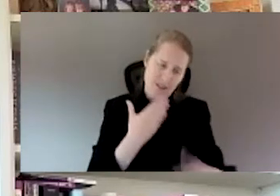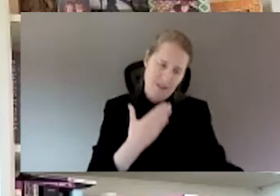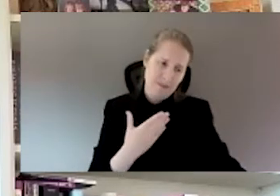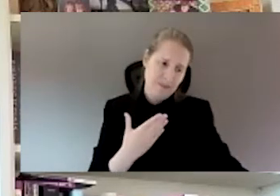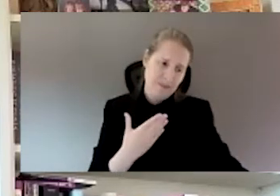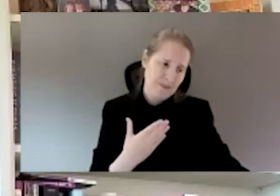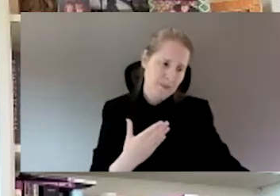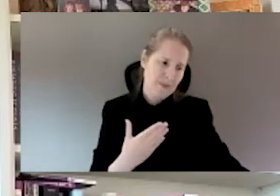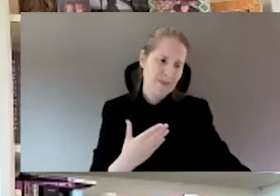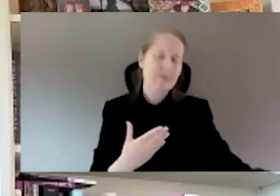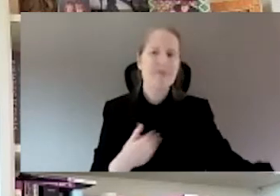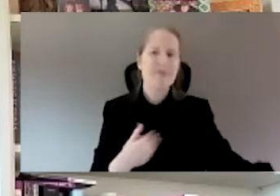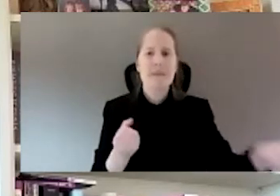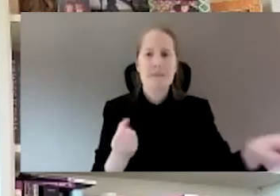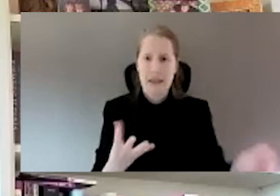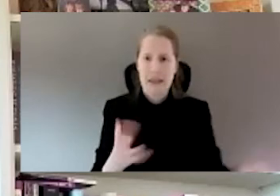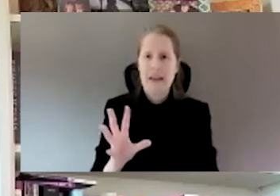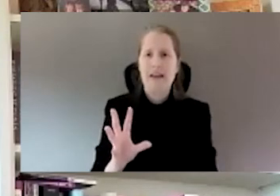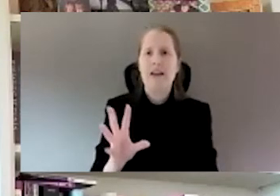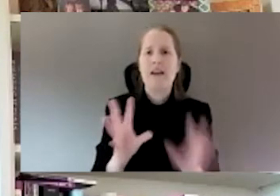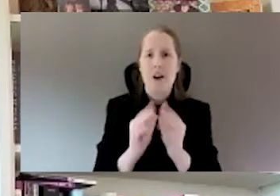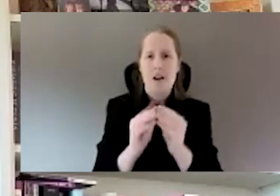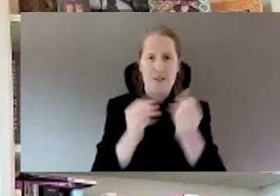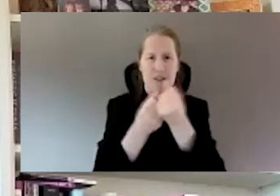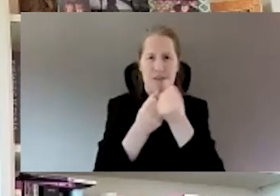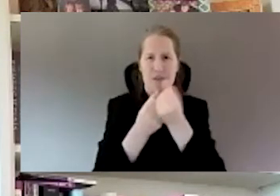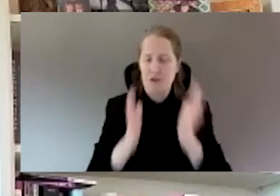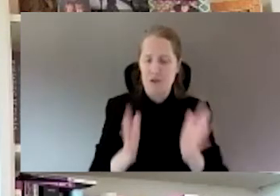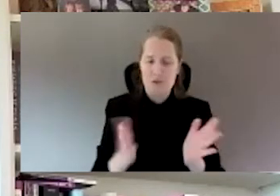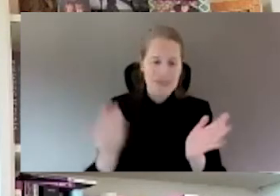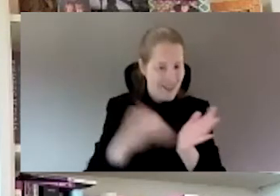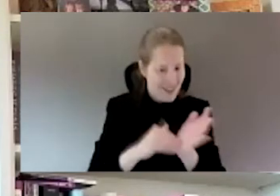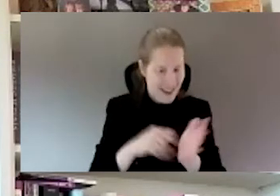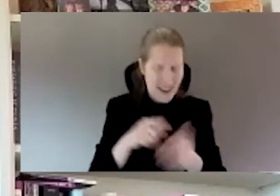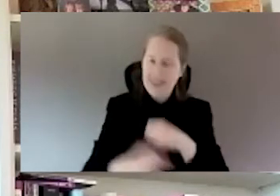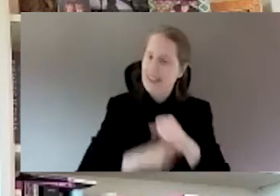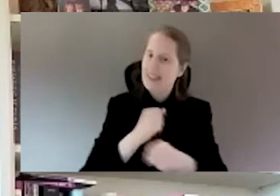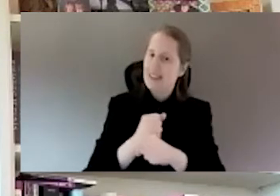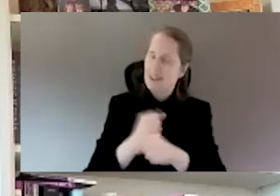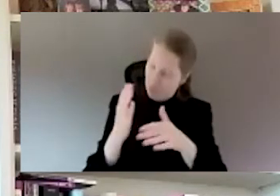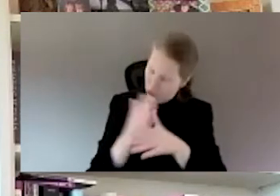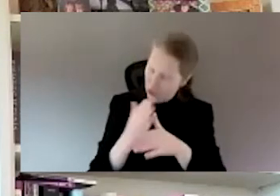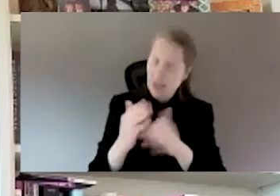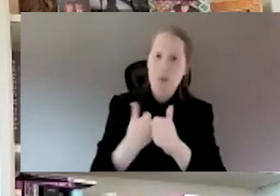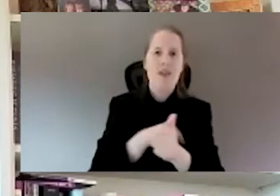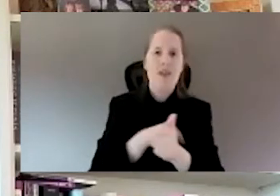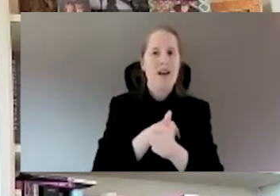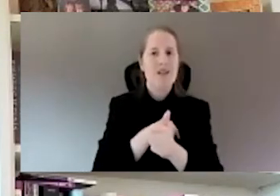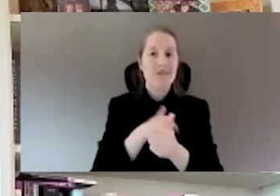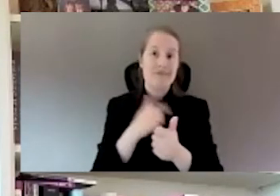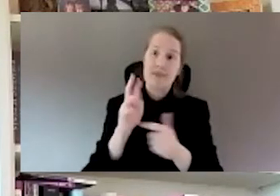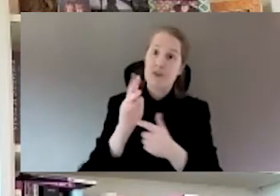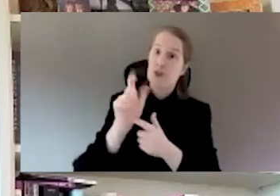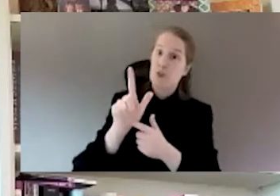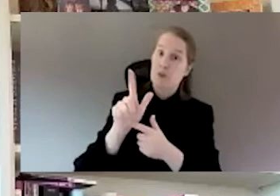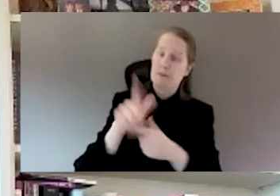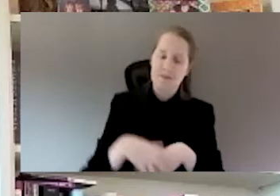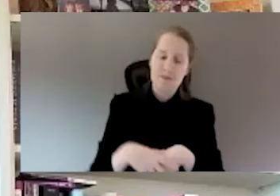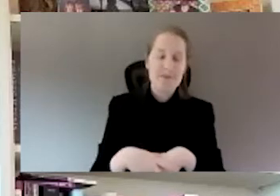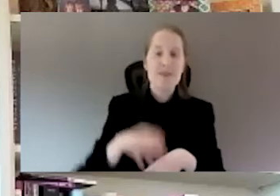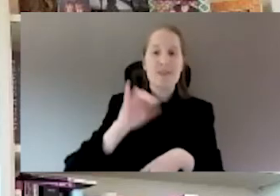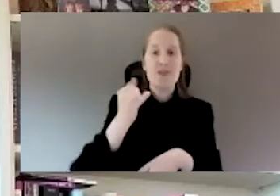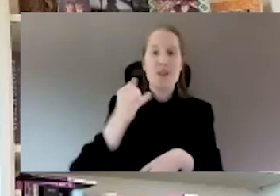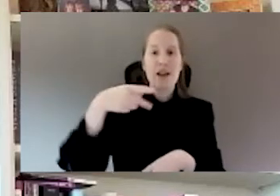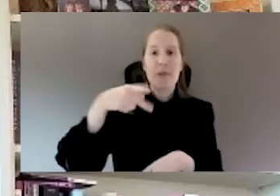conference sponsors who have returned this year to share this virtual experience. We're once again joined by JPMorgan Chase